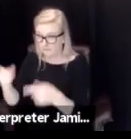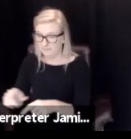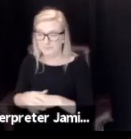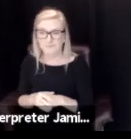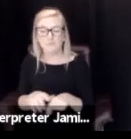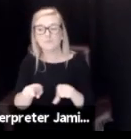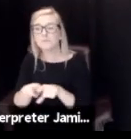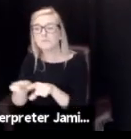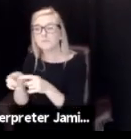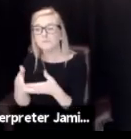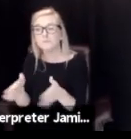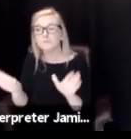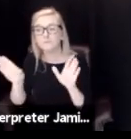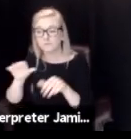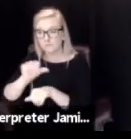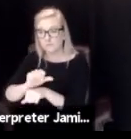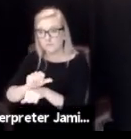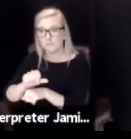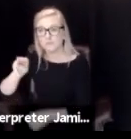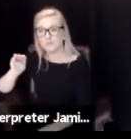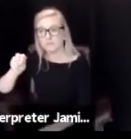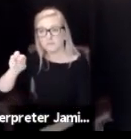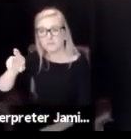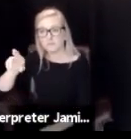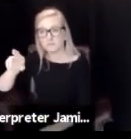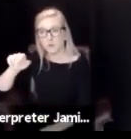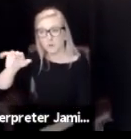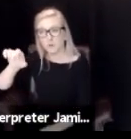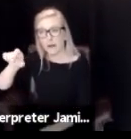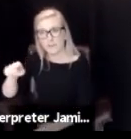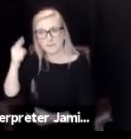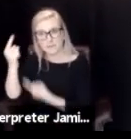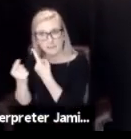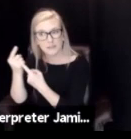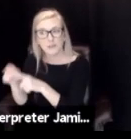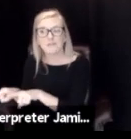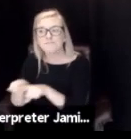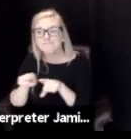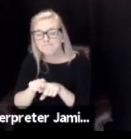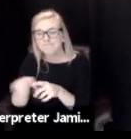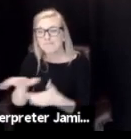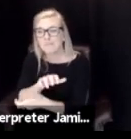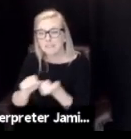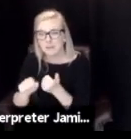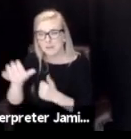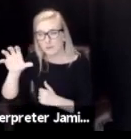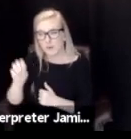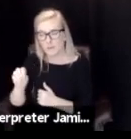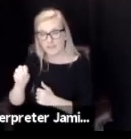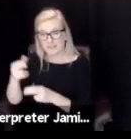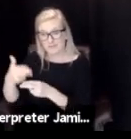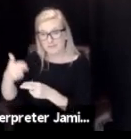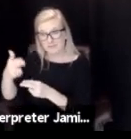employee morale need to be considered. And of course, the damage to the company's reputation and if that's something that they can